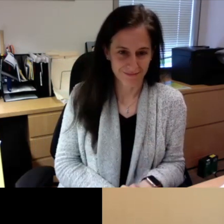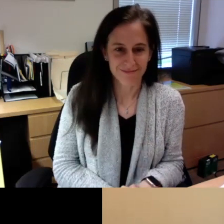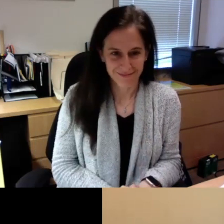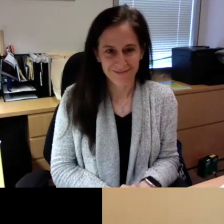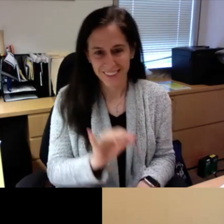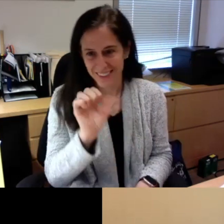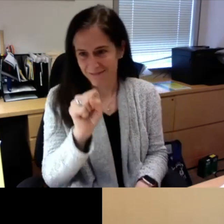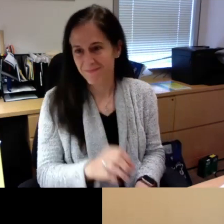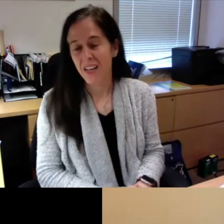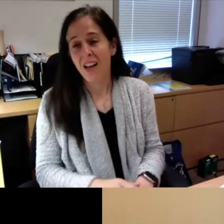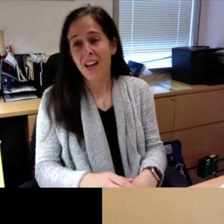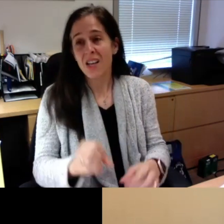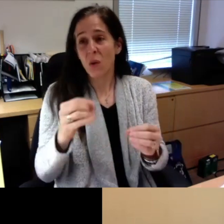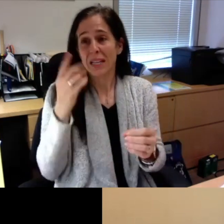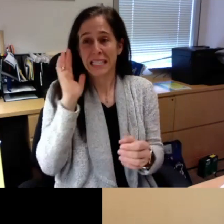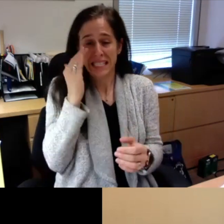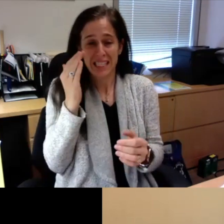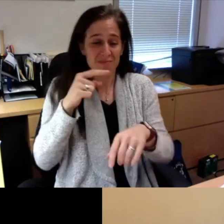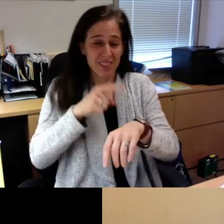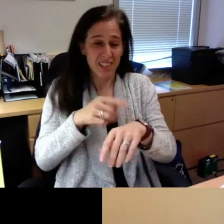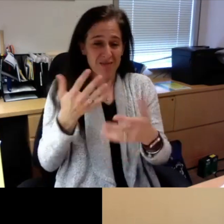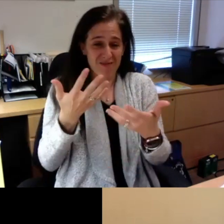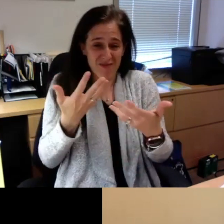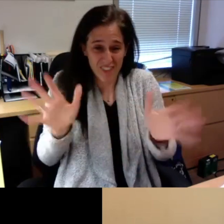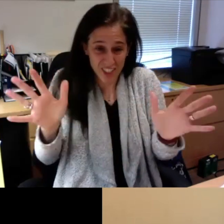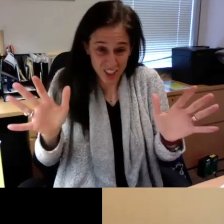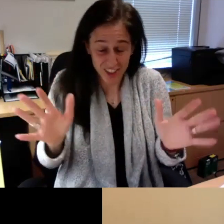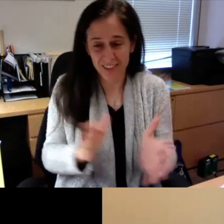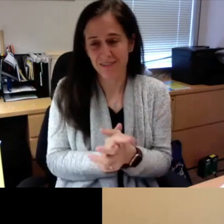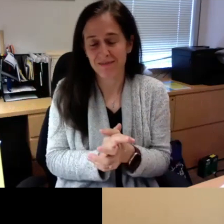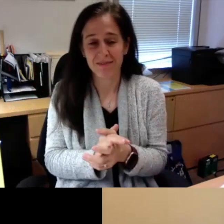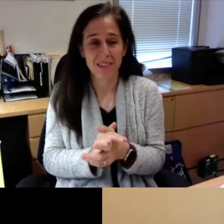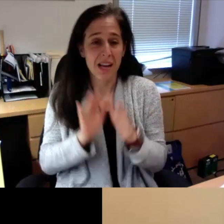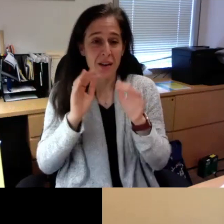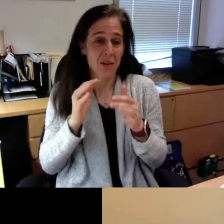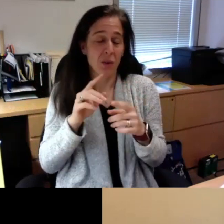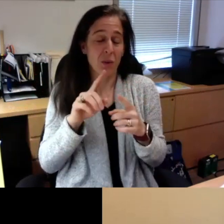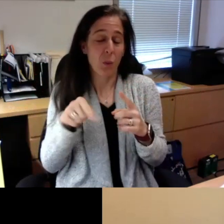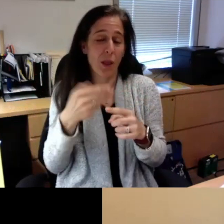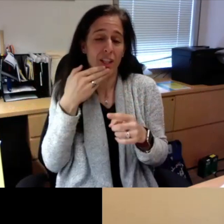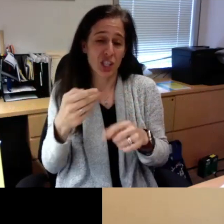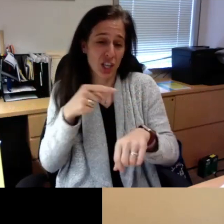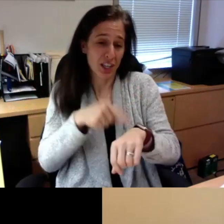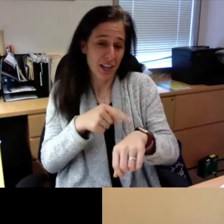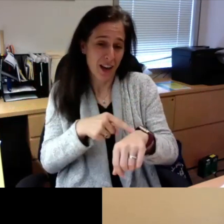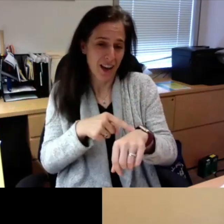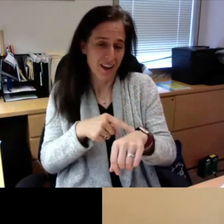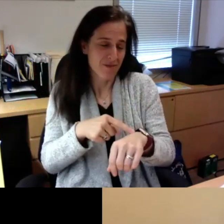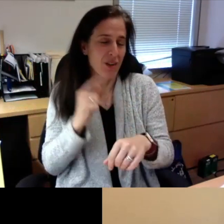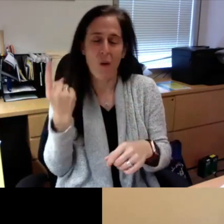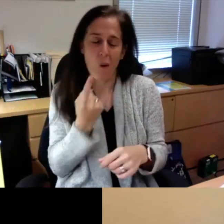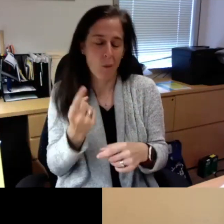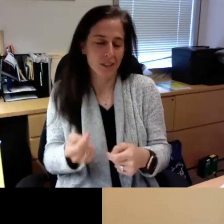Thank you. All right, well, time is up for this afternoon. And when